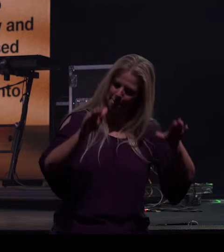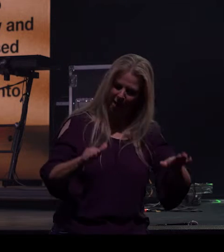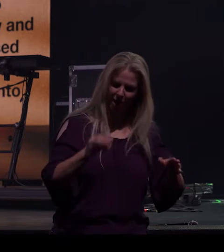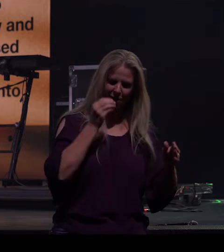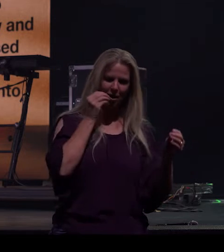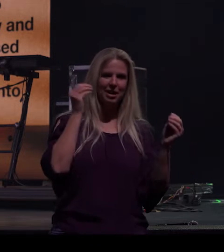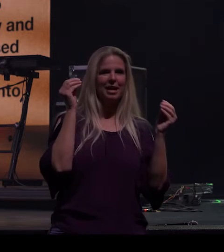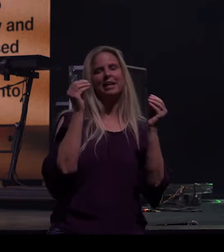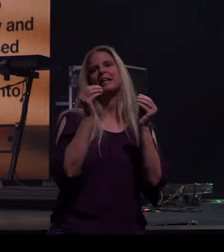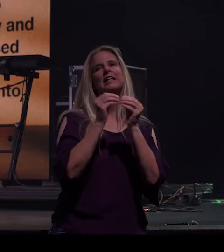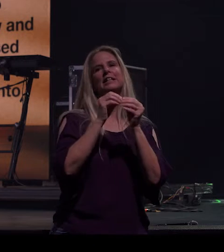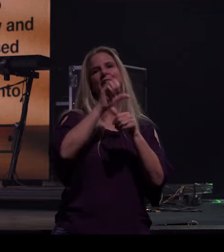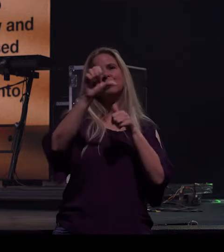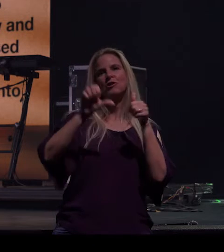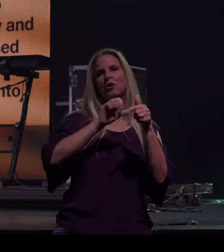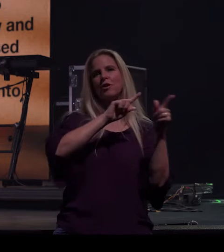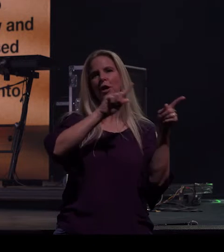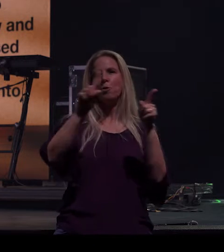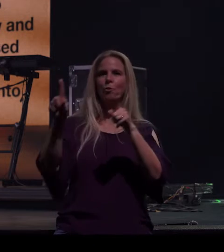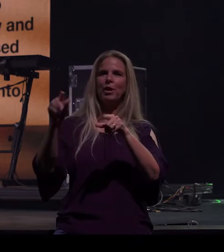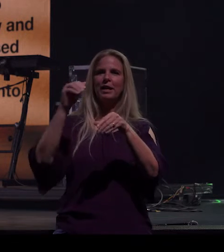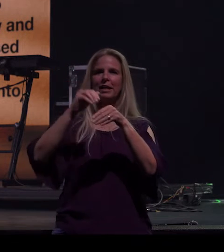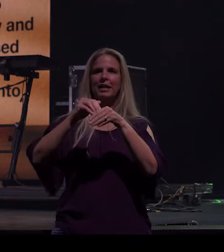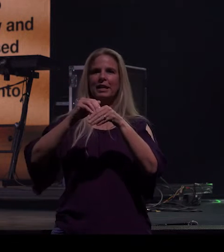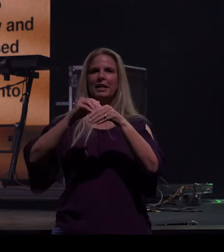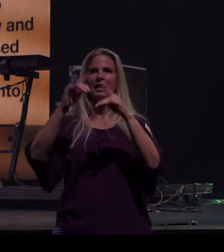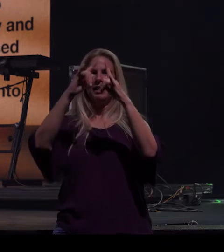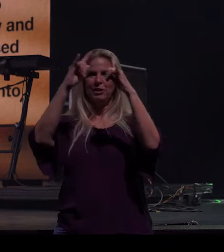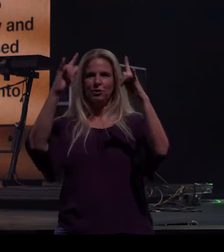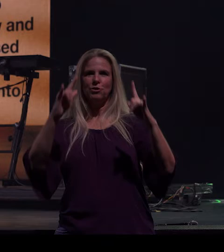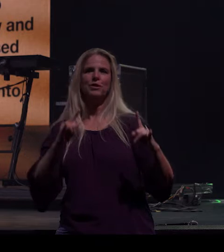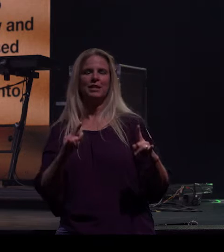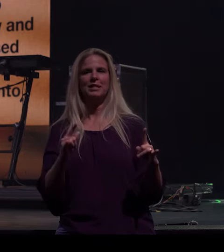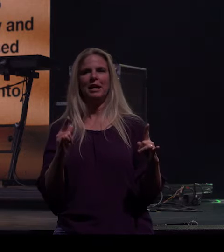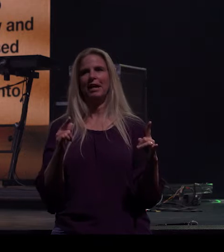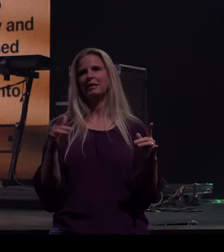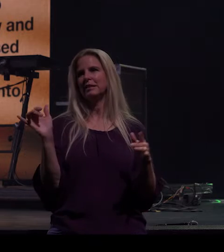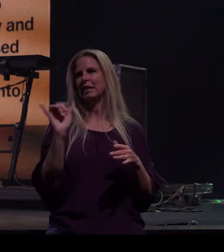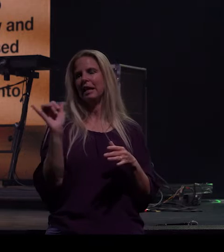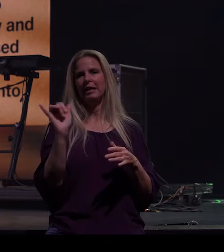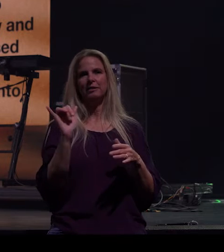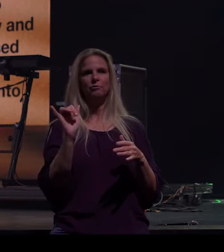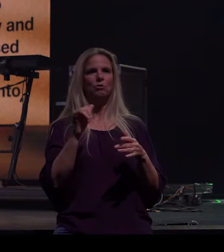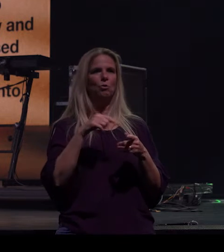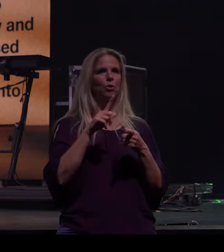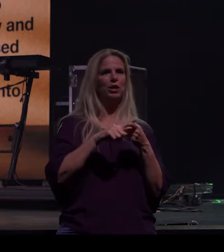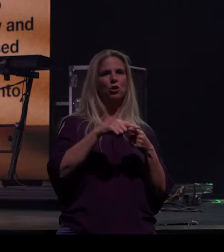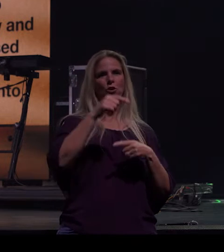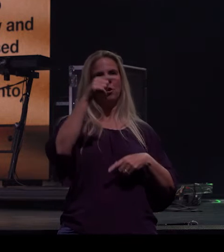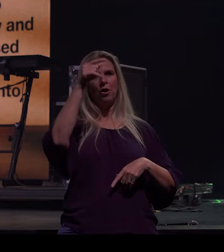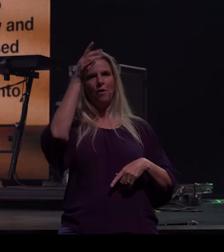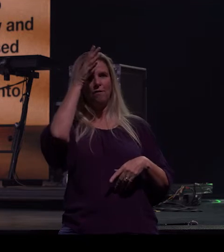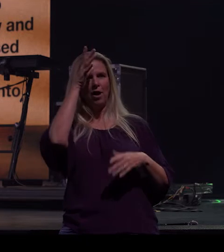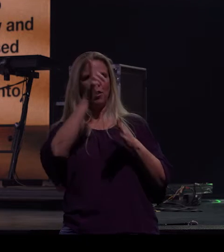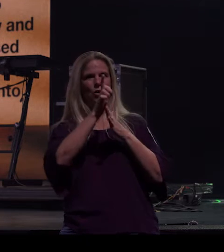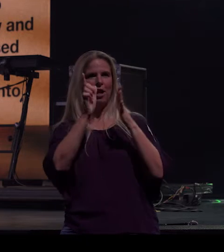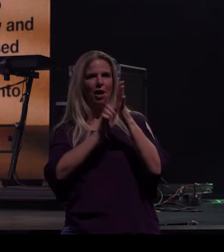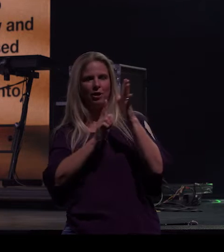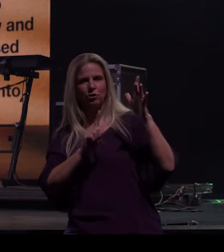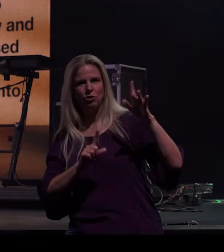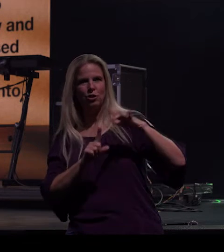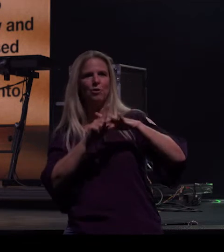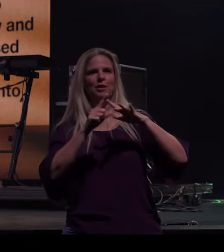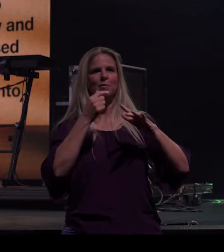each other, and then they went into the tent. Now, this is just them kind of exchanging pleasantries, kind of like if your father-in-law came over to the house and you were like, "Hey, what's going on?" And